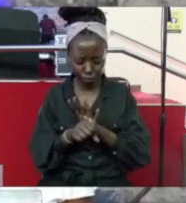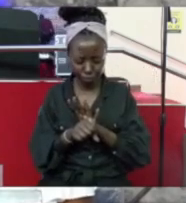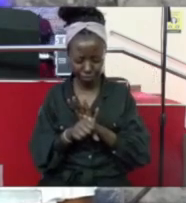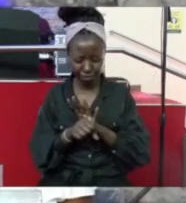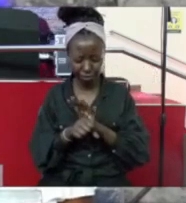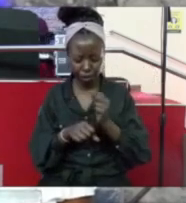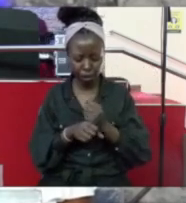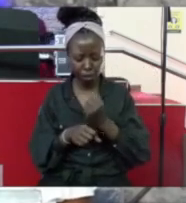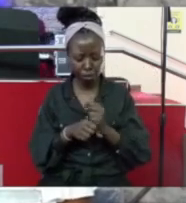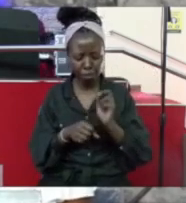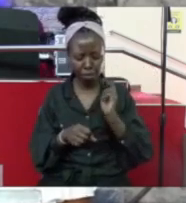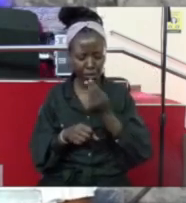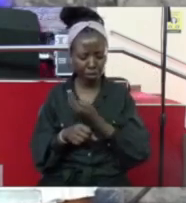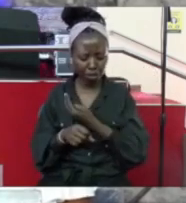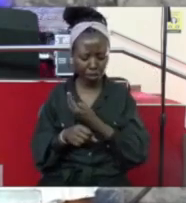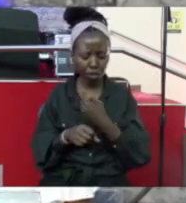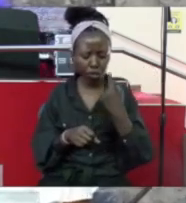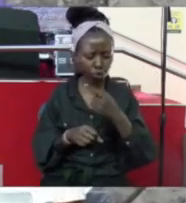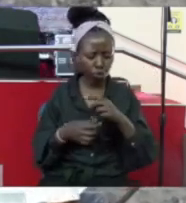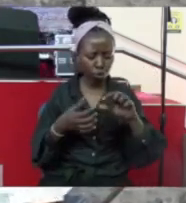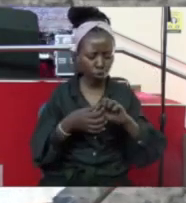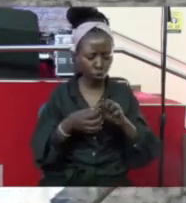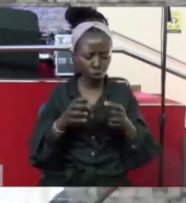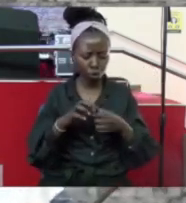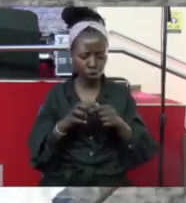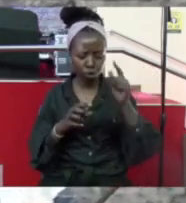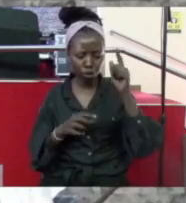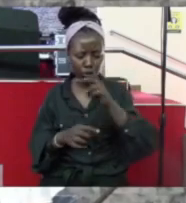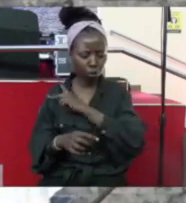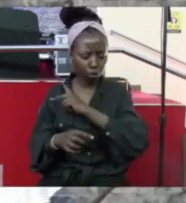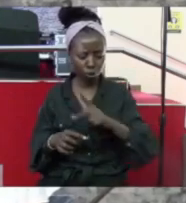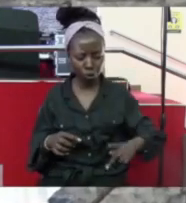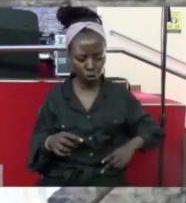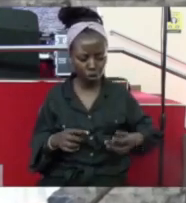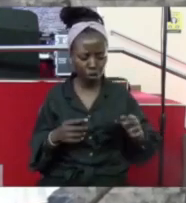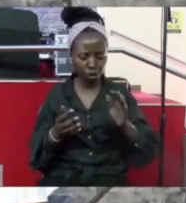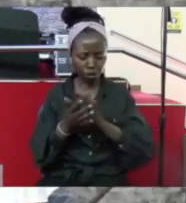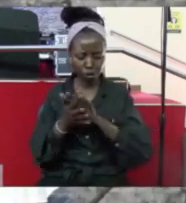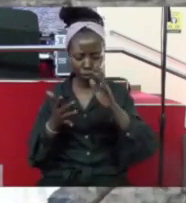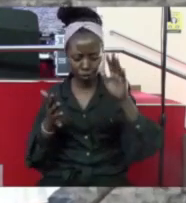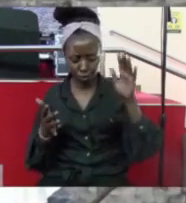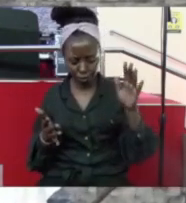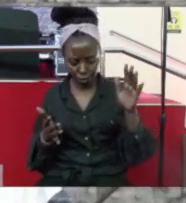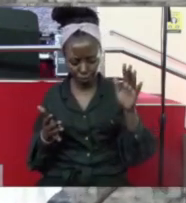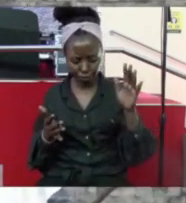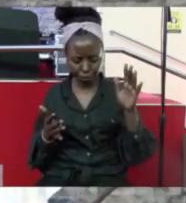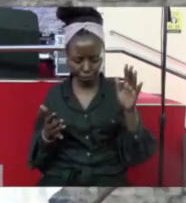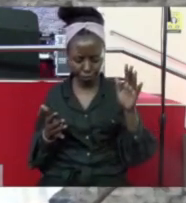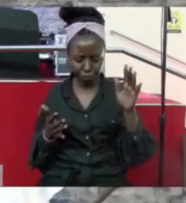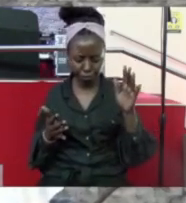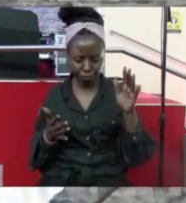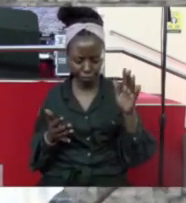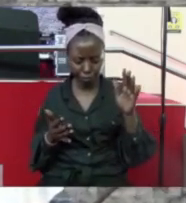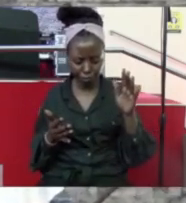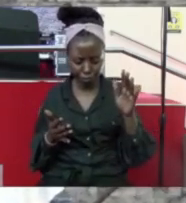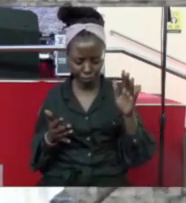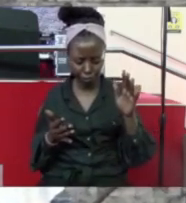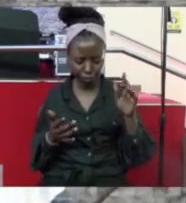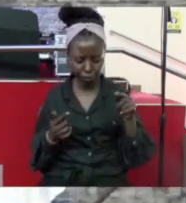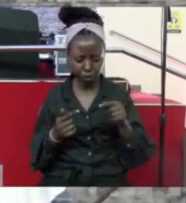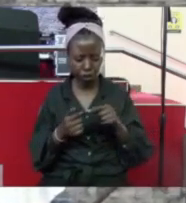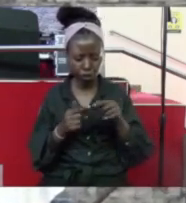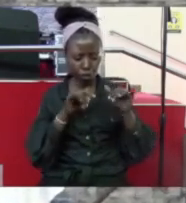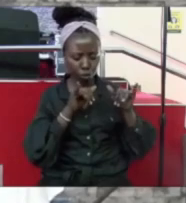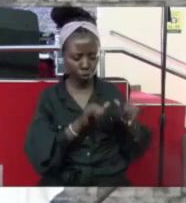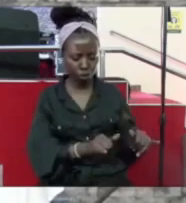us, those of us who are connected to you, King of Glory, sababisha sisi ambao tumeunganishwa nawe mfalme wa utukufu, Lord, to remain